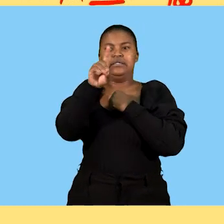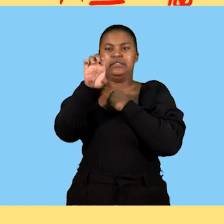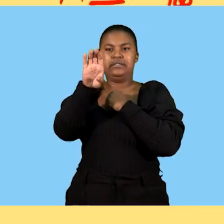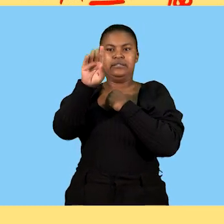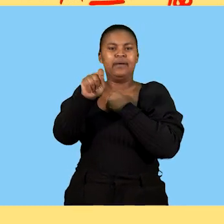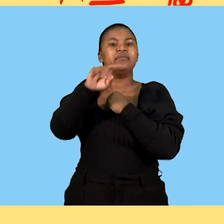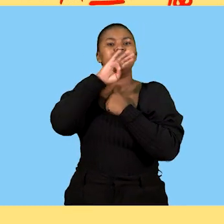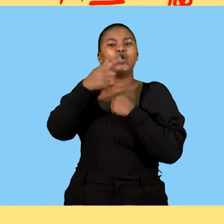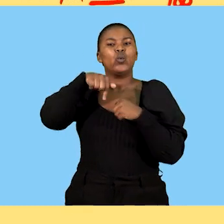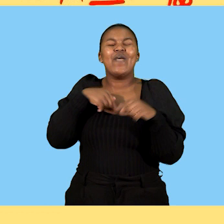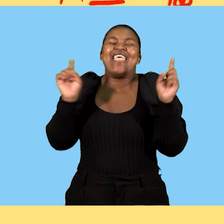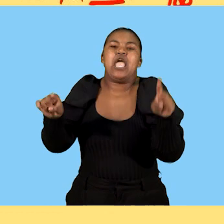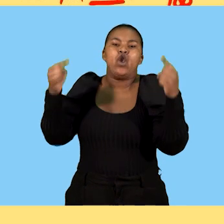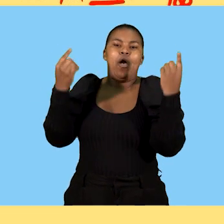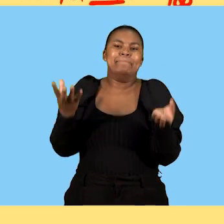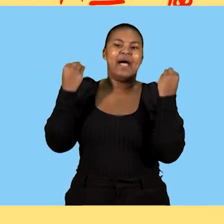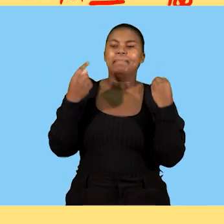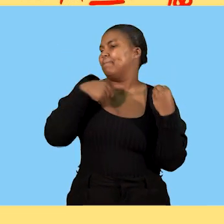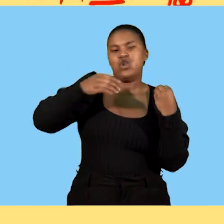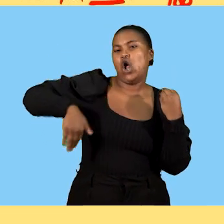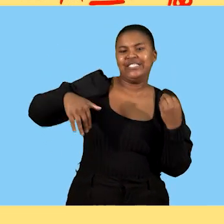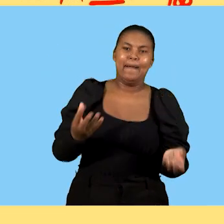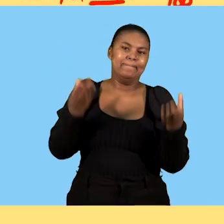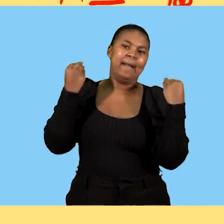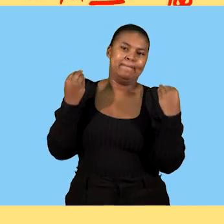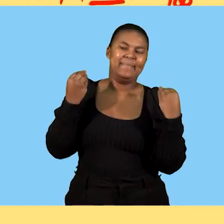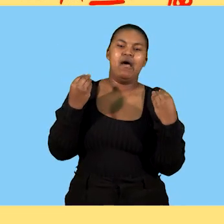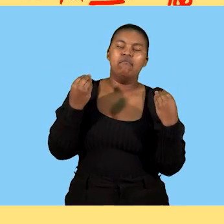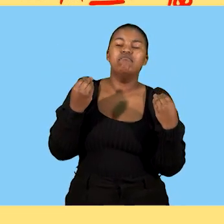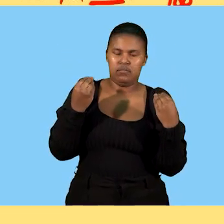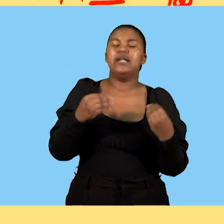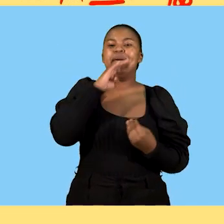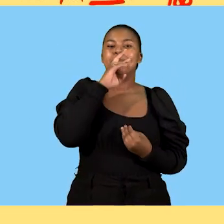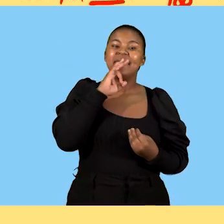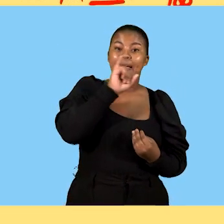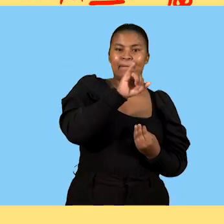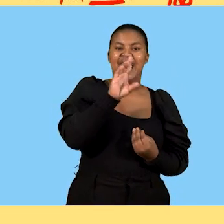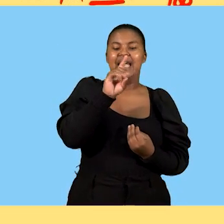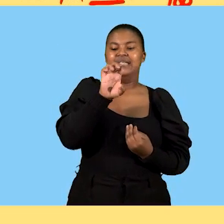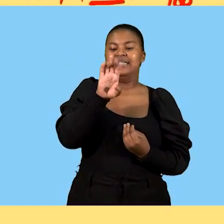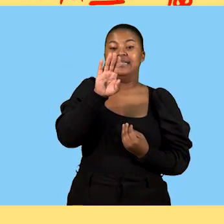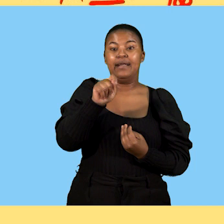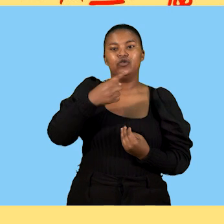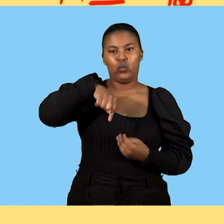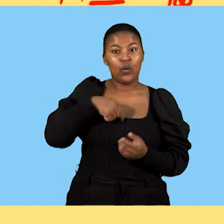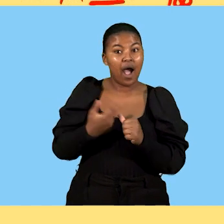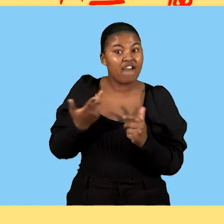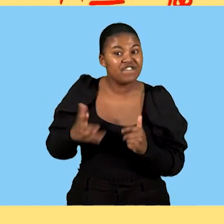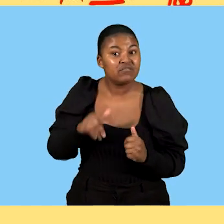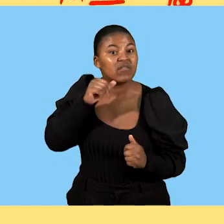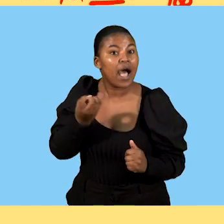debts, this is what we cannot recover, irrecoverable. And the bad debts, remember, we have calculated it to